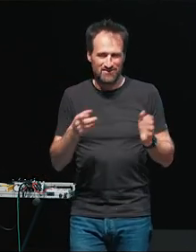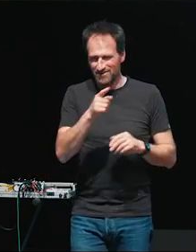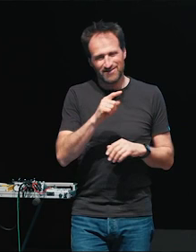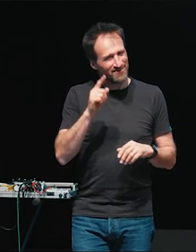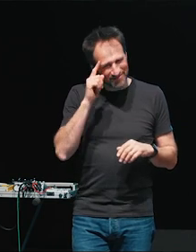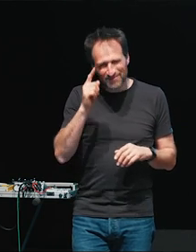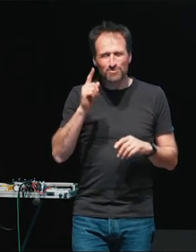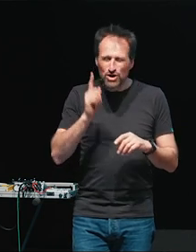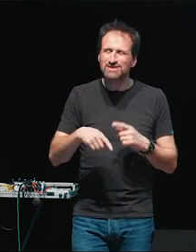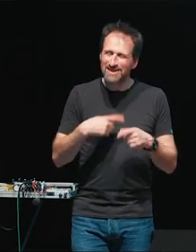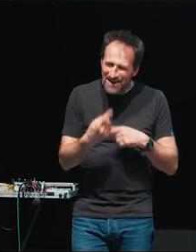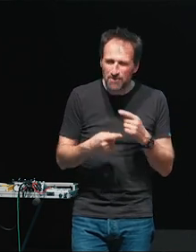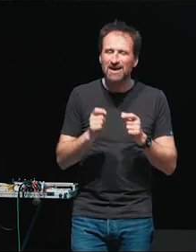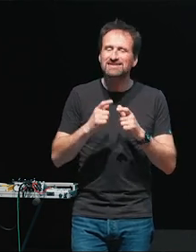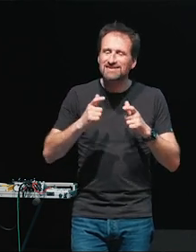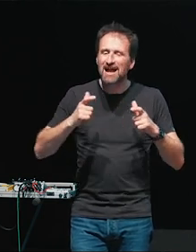a scalable way. Come on.